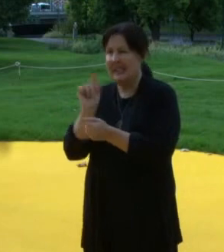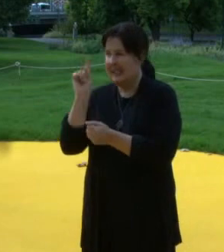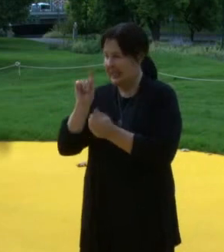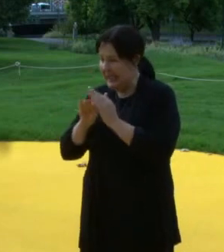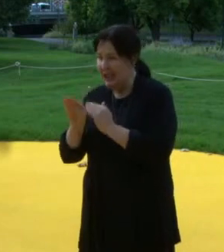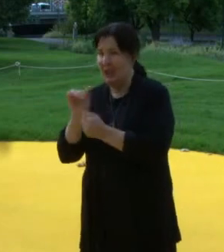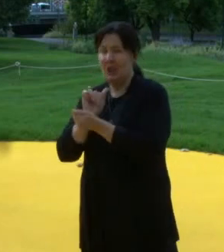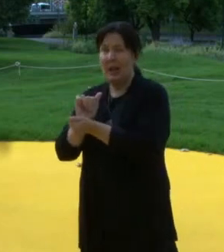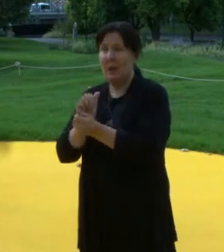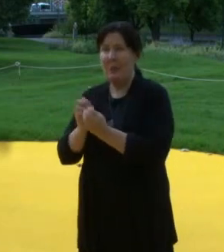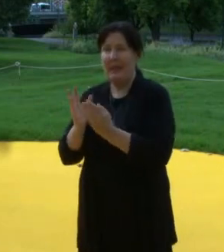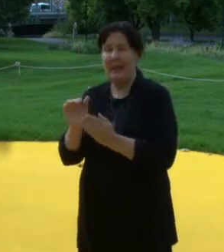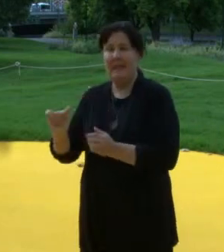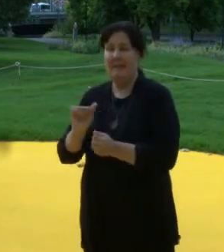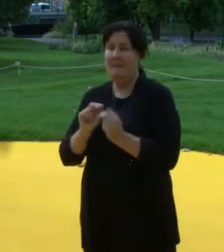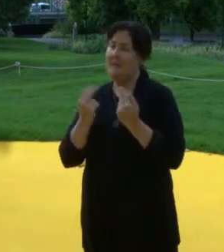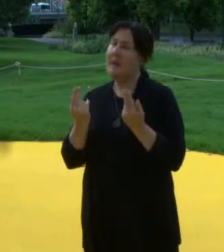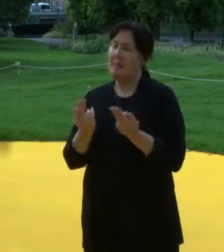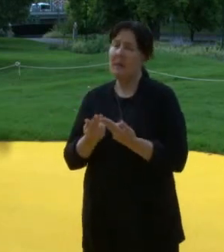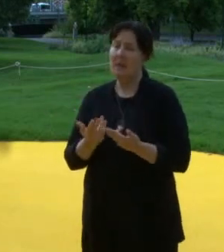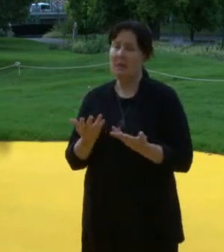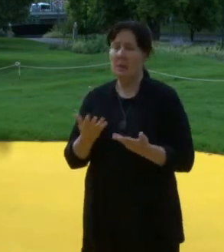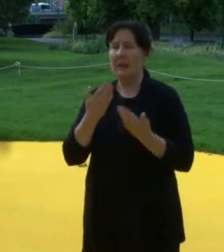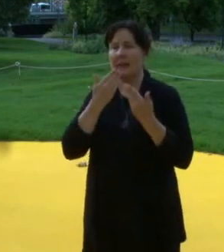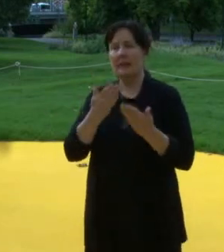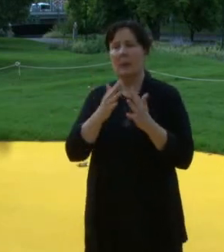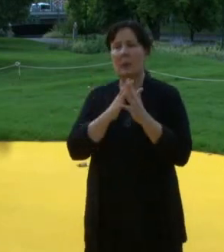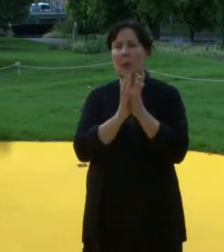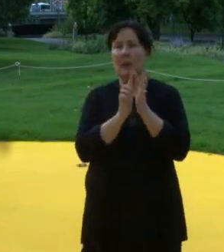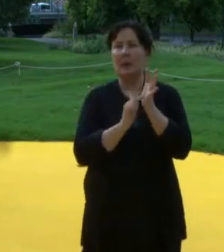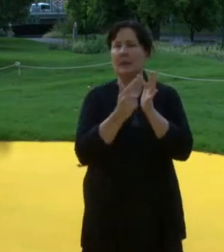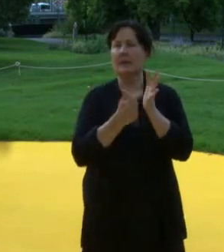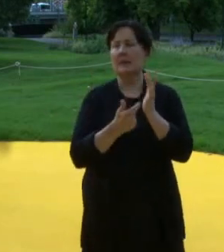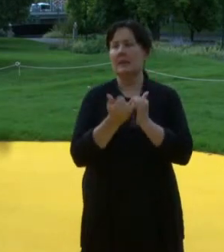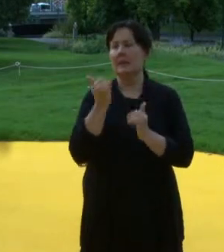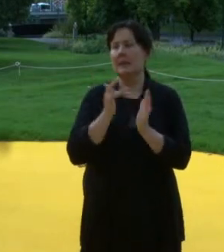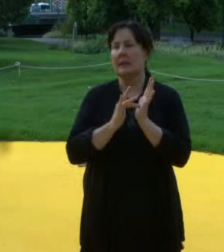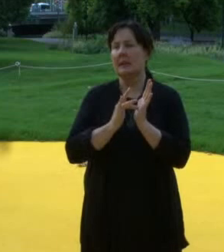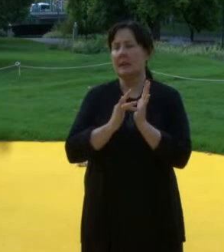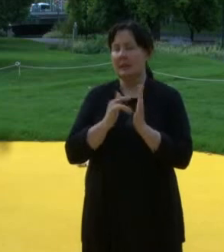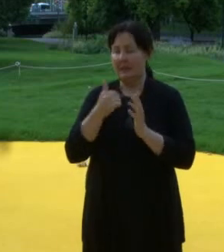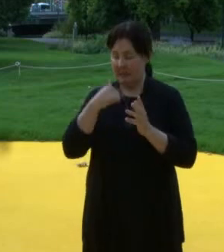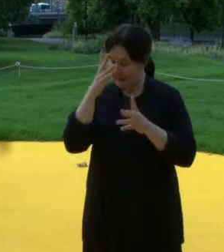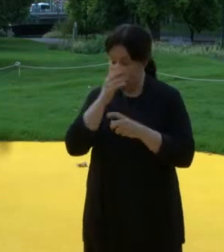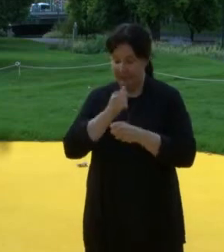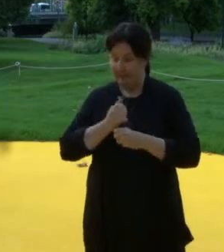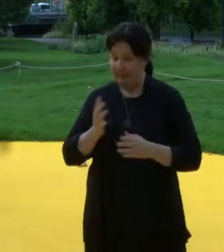their family. So thank you to the Wheeler Centre, and I'm just in disbelief.